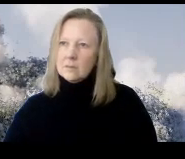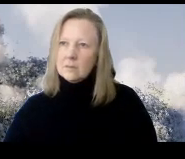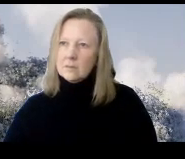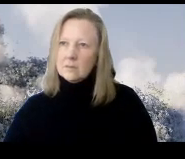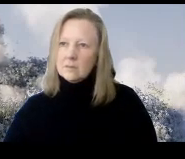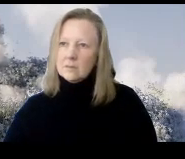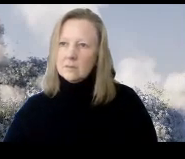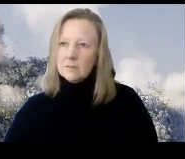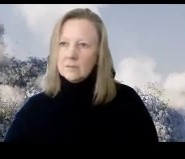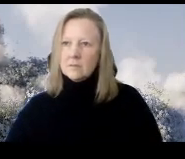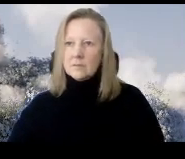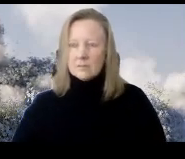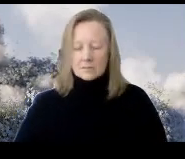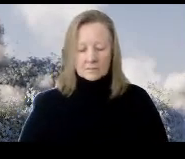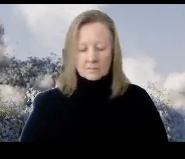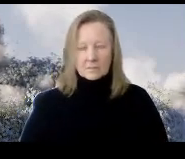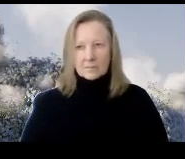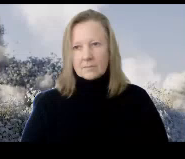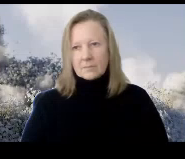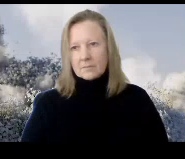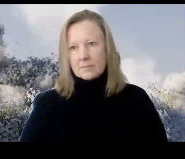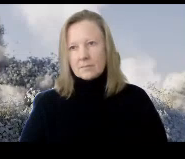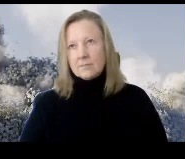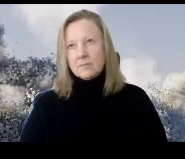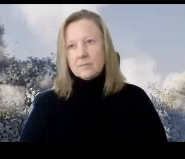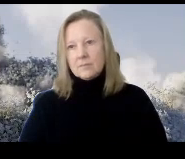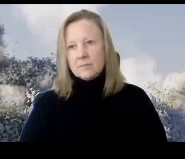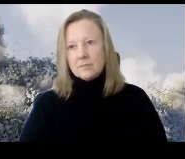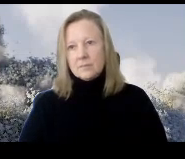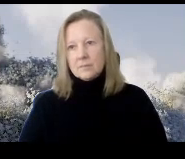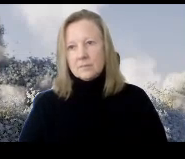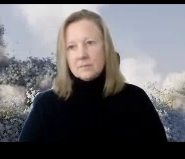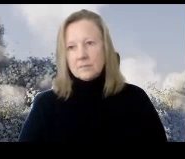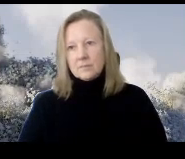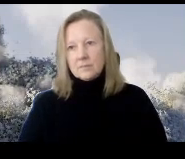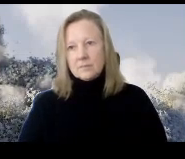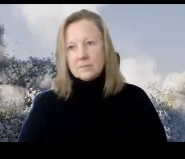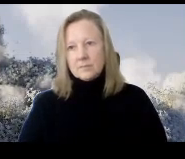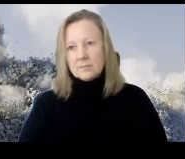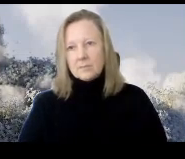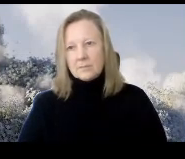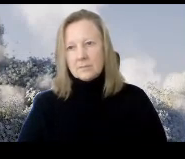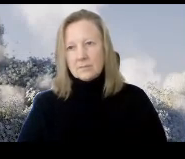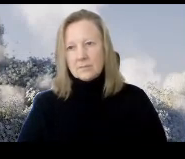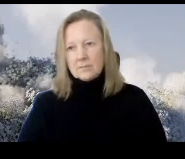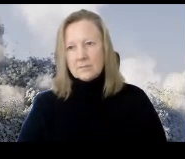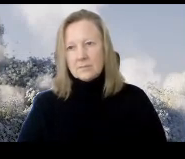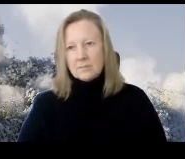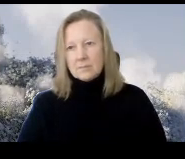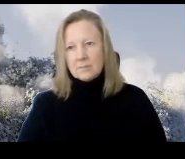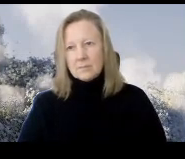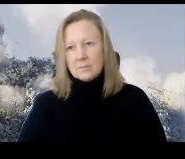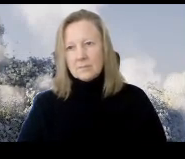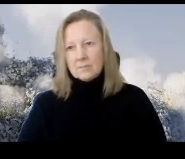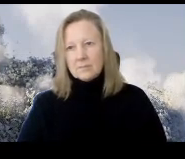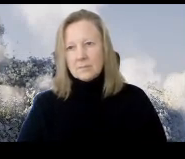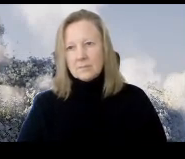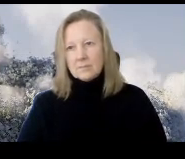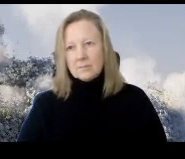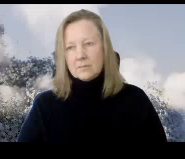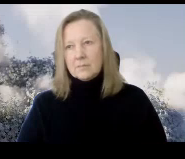to incorporate AI virtual patients to make our courses more accessible and inclusive. So we partnered with